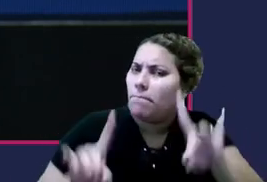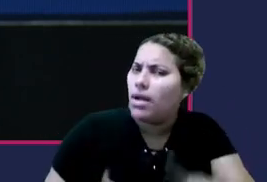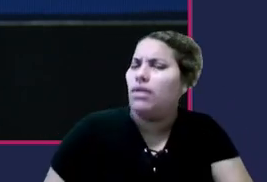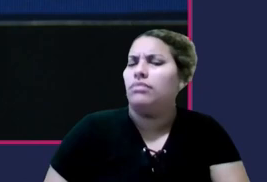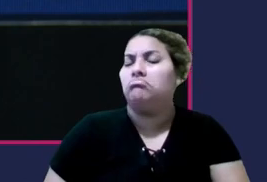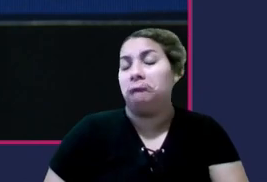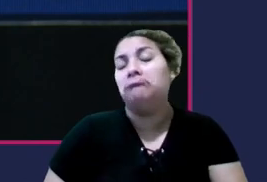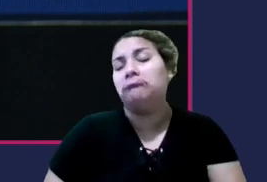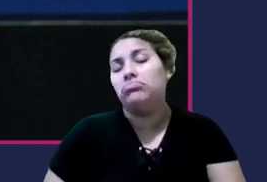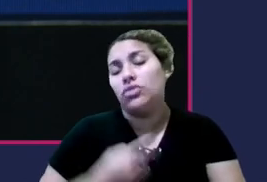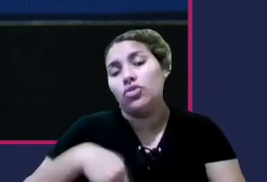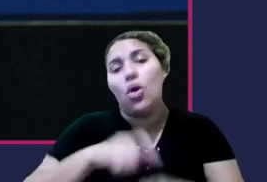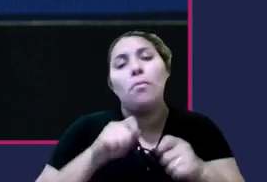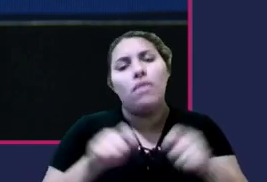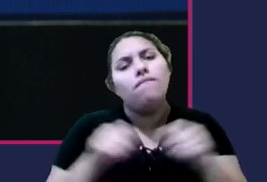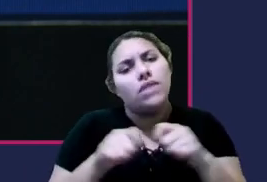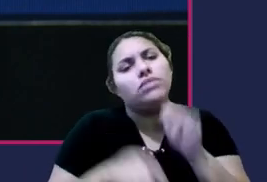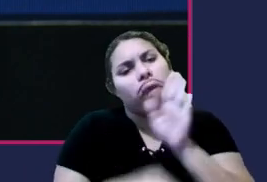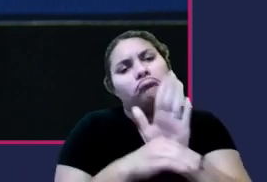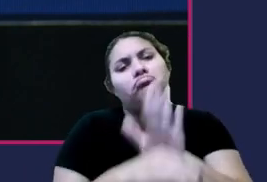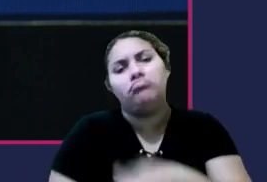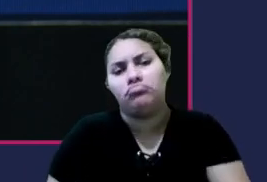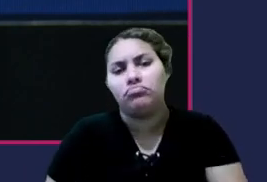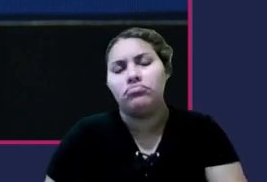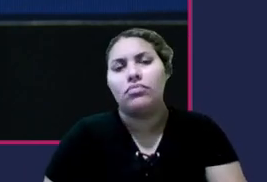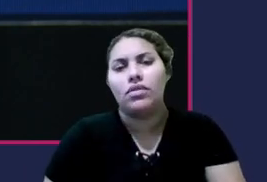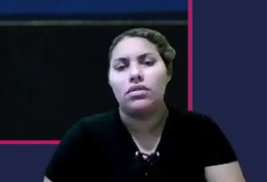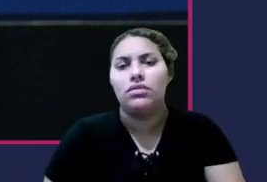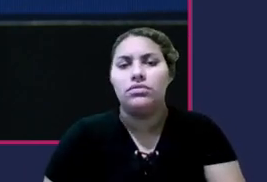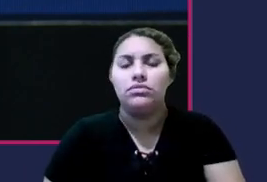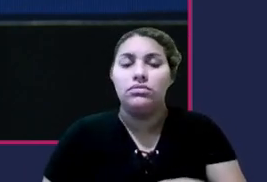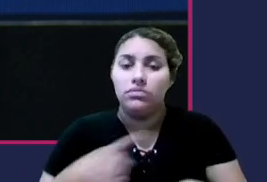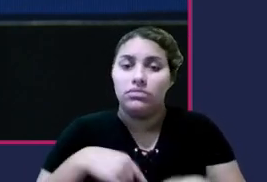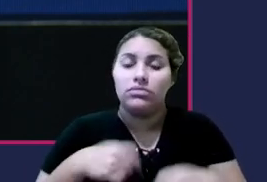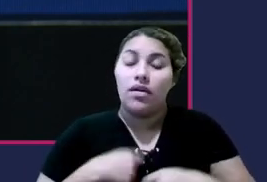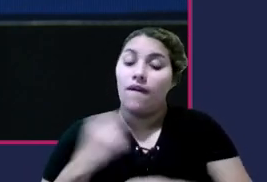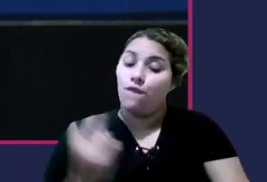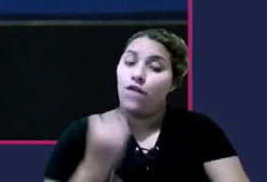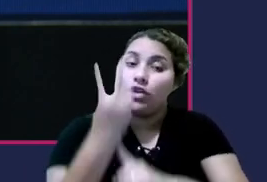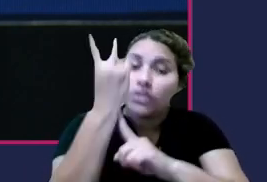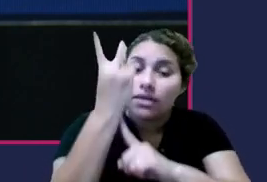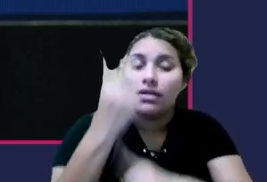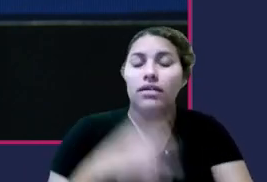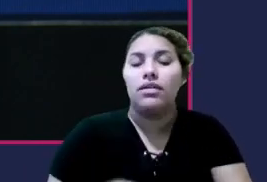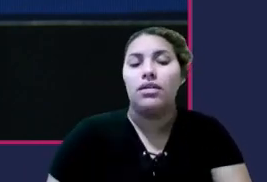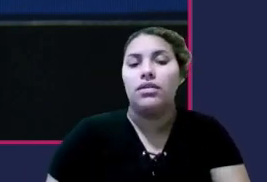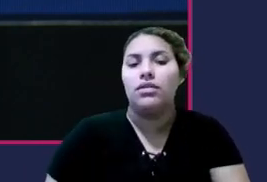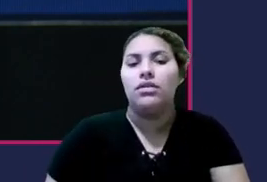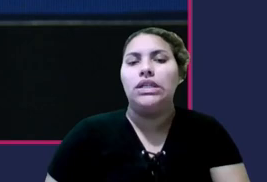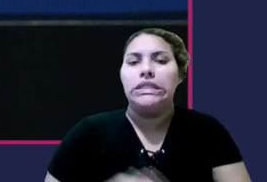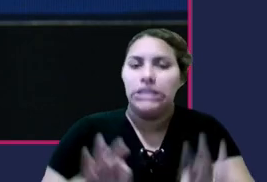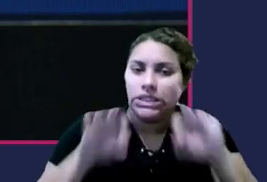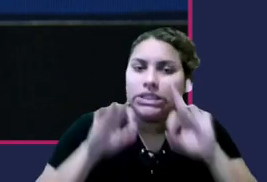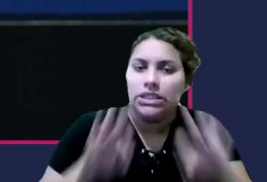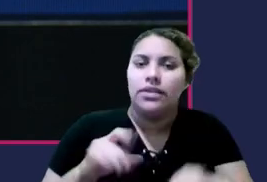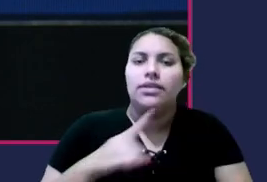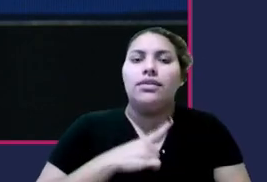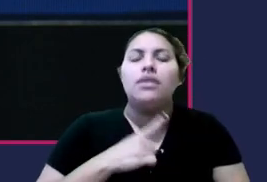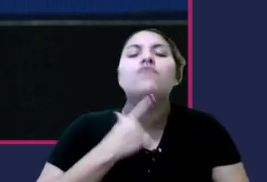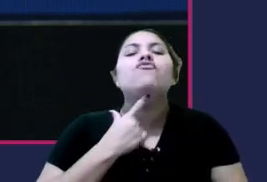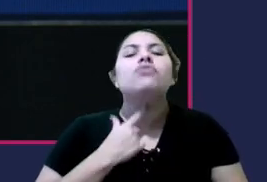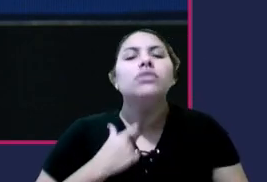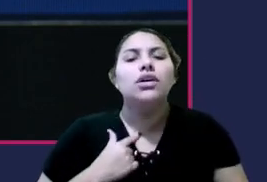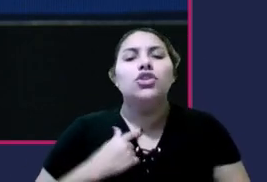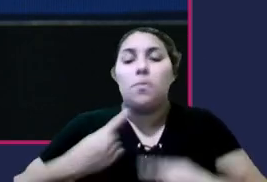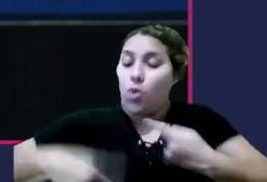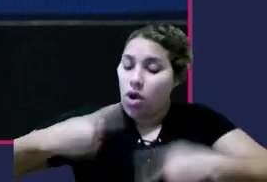demonstrated this political willingness. And I think that is something that we can do, which is value those